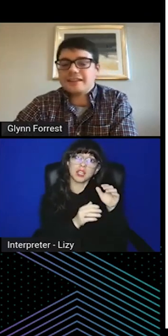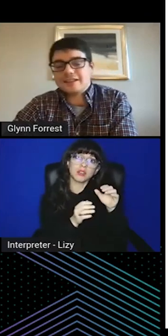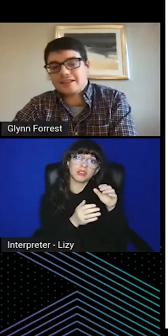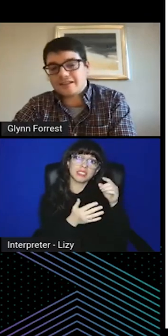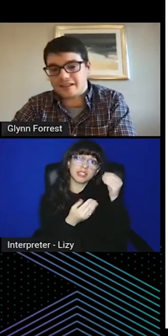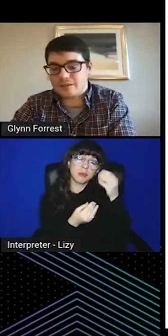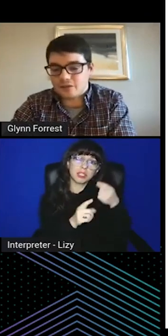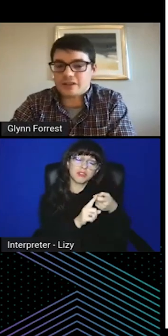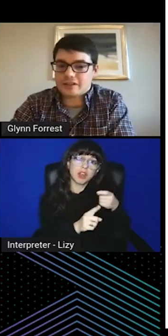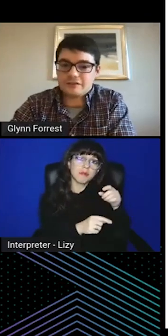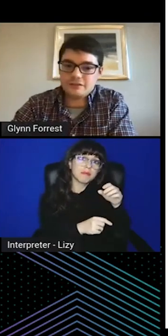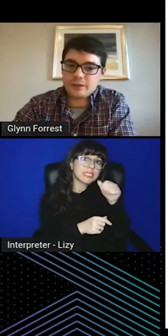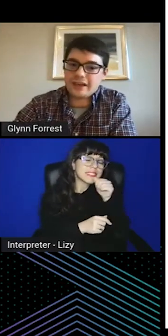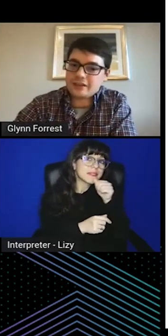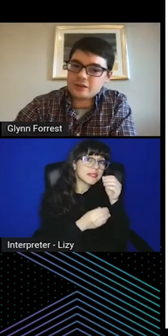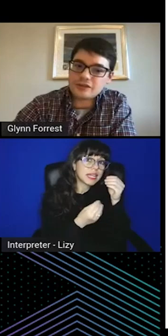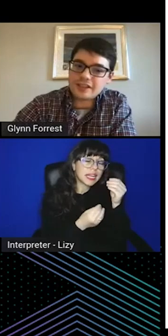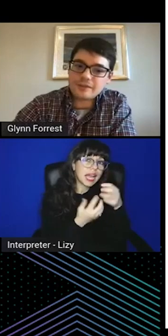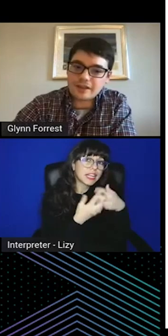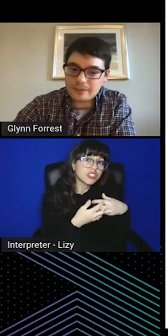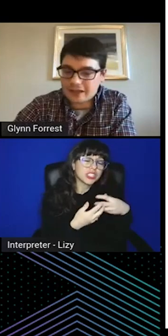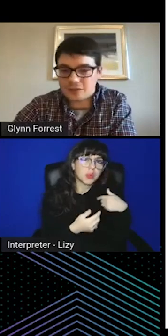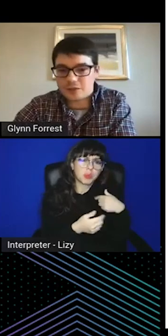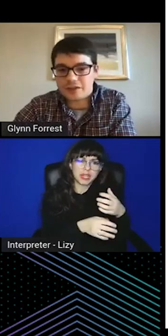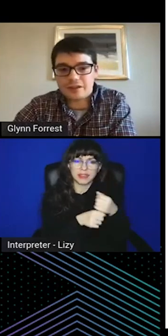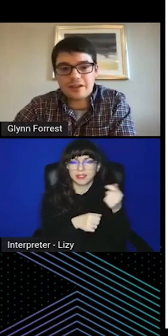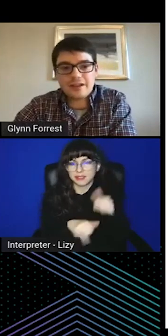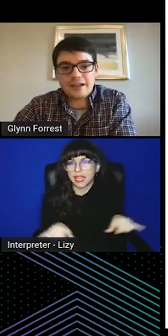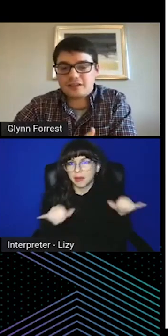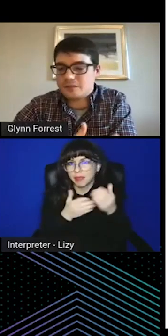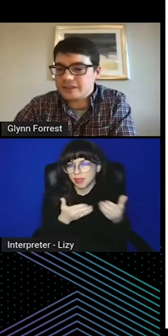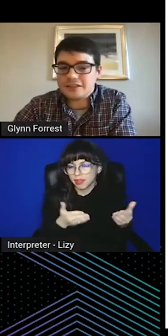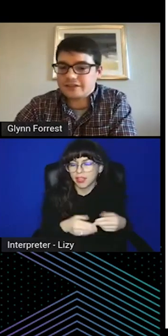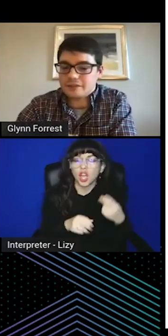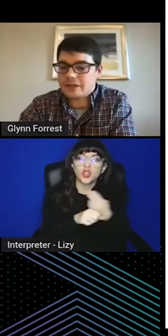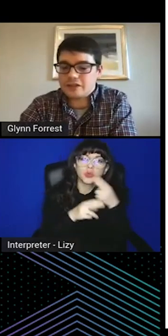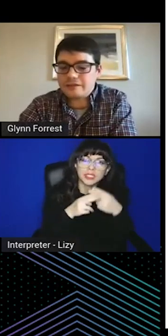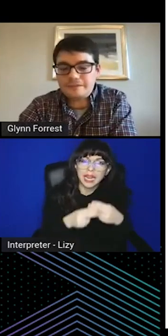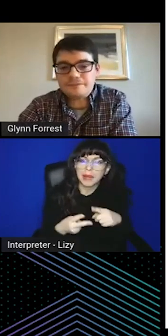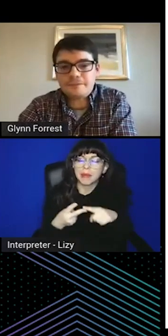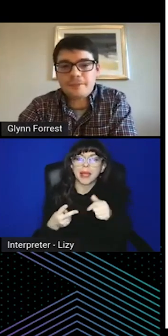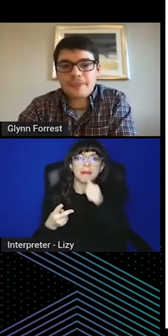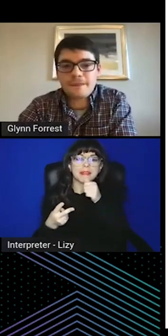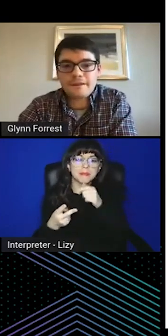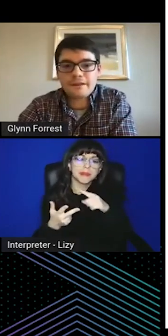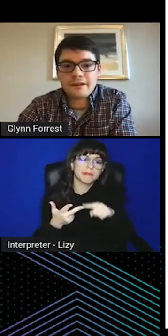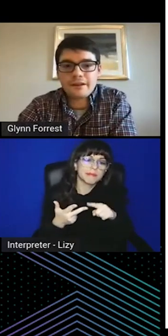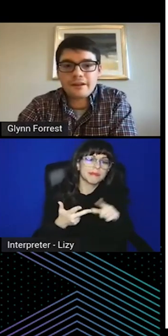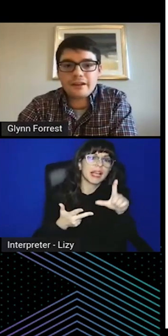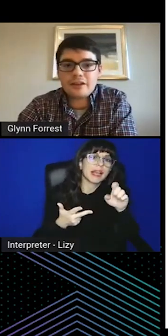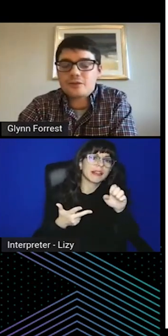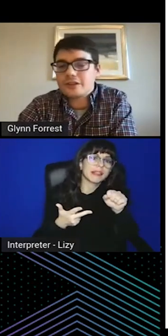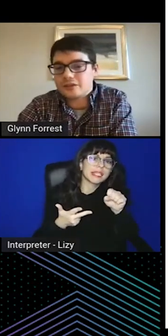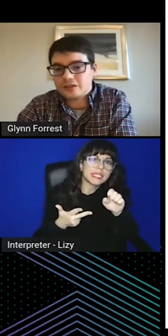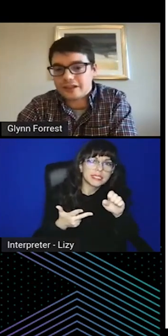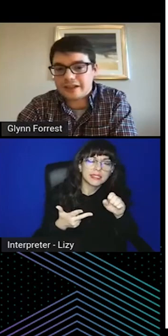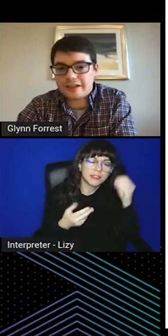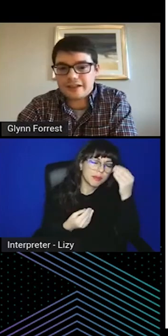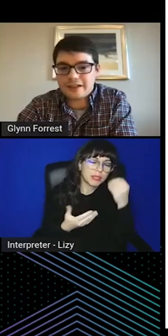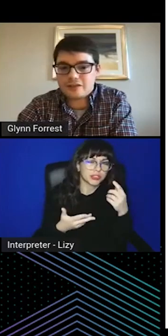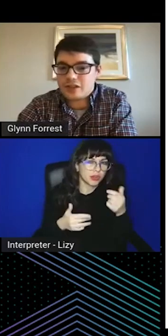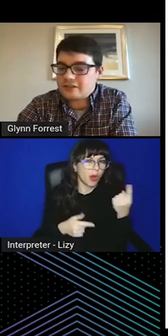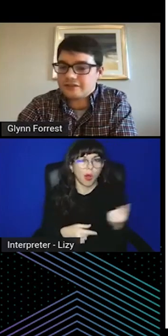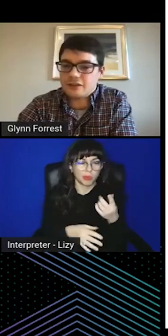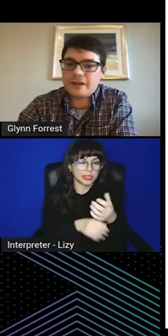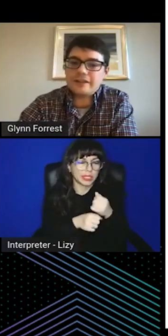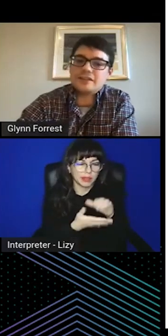the data in the same structure. We get a username and a password and some lease information. Here's what it looks like